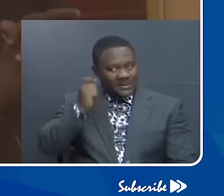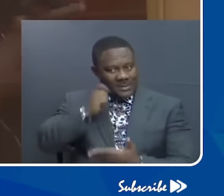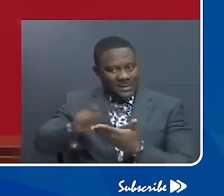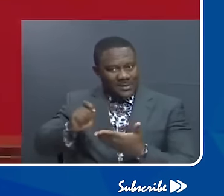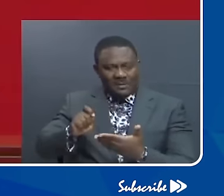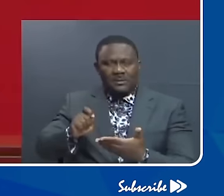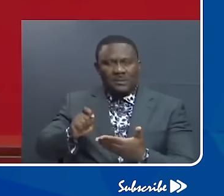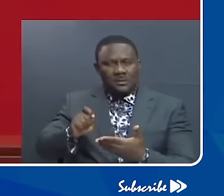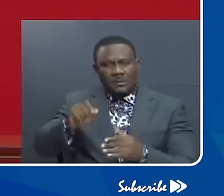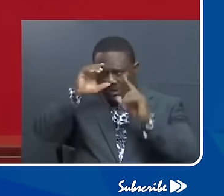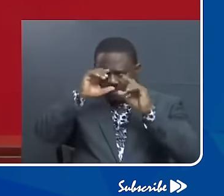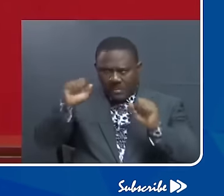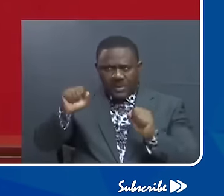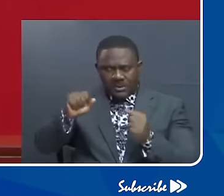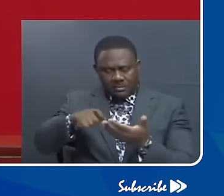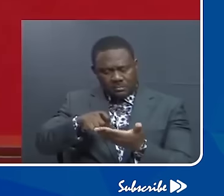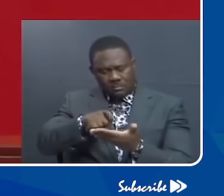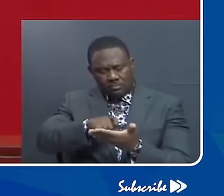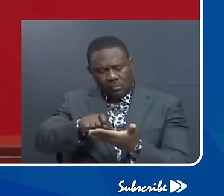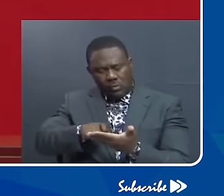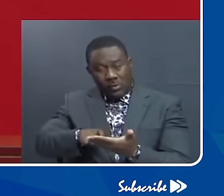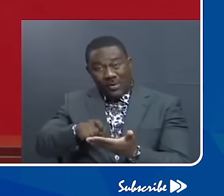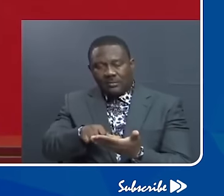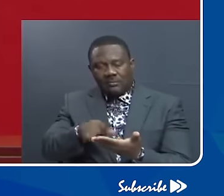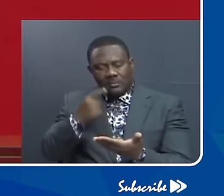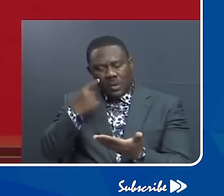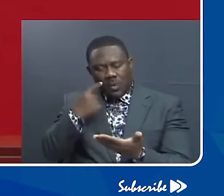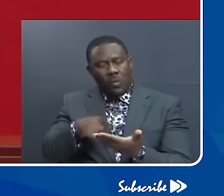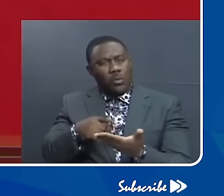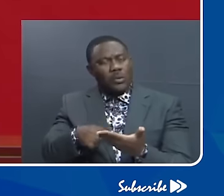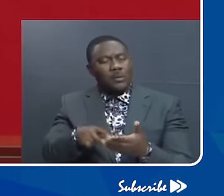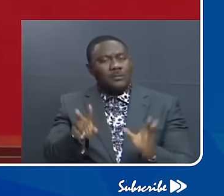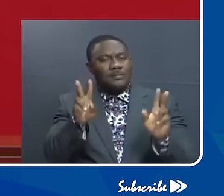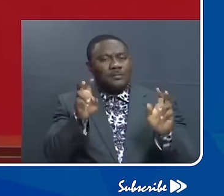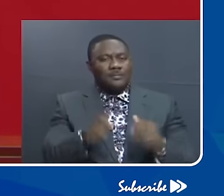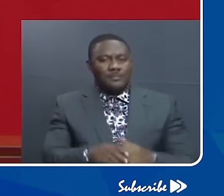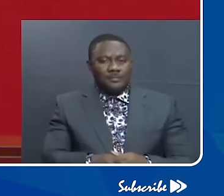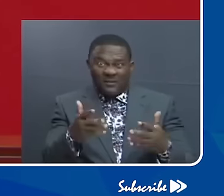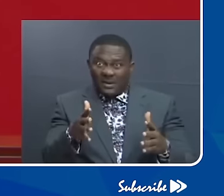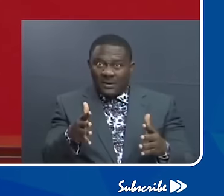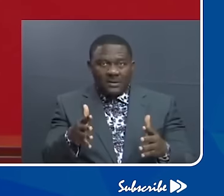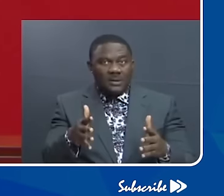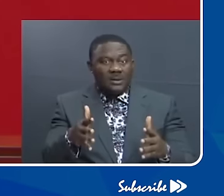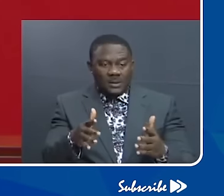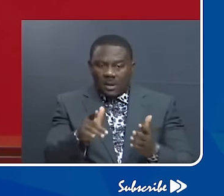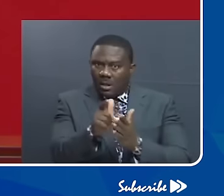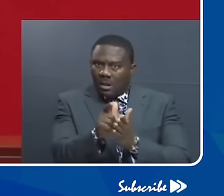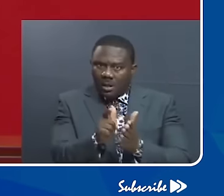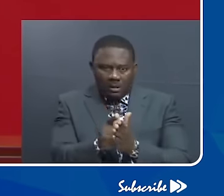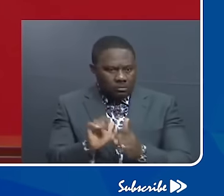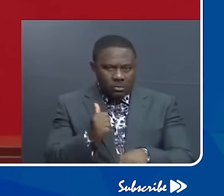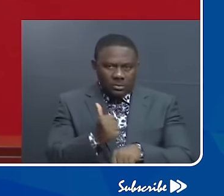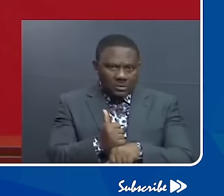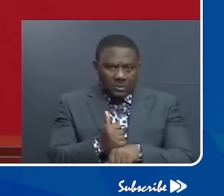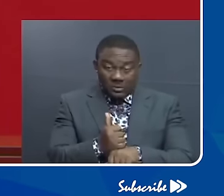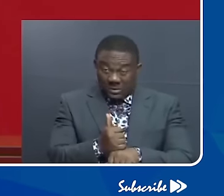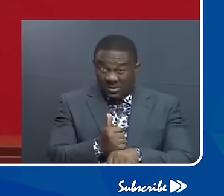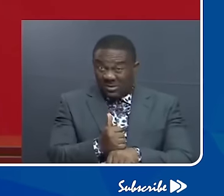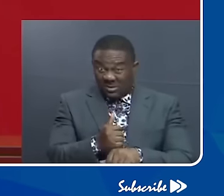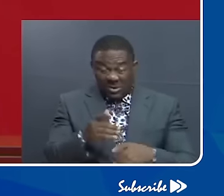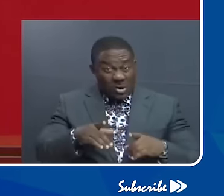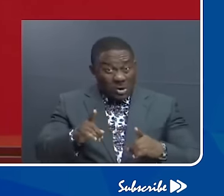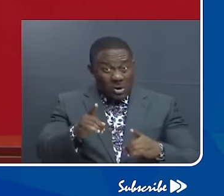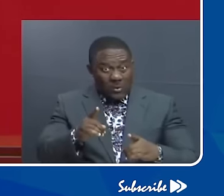noted in his letter that, and I quote, it is settled law that during the pendency of an